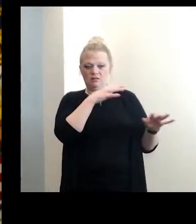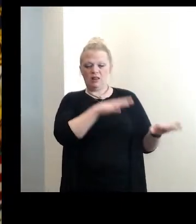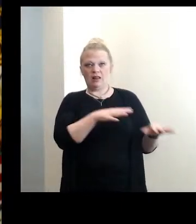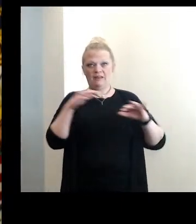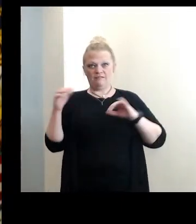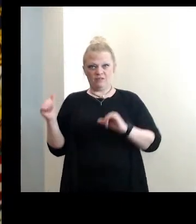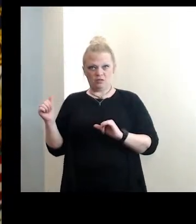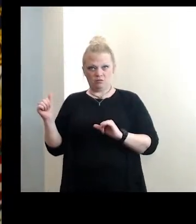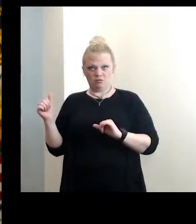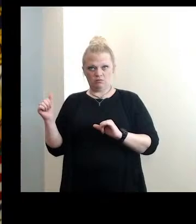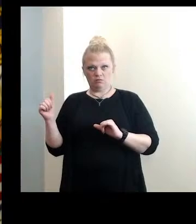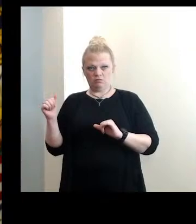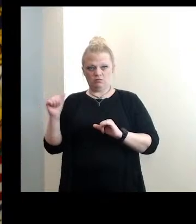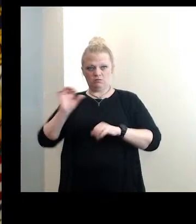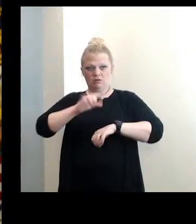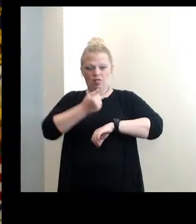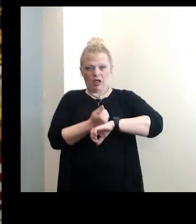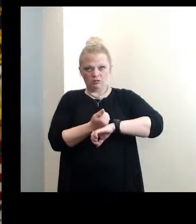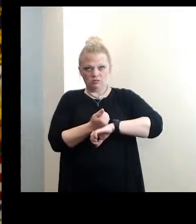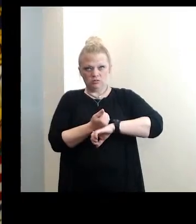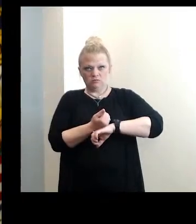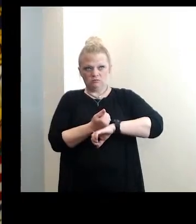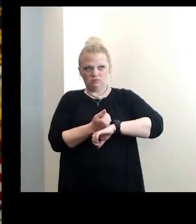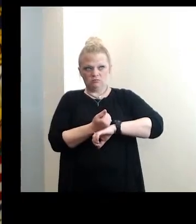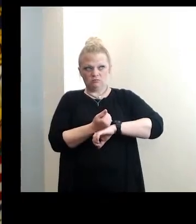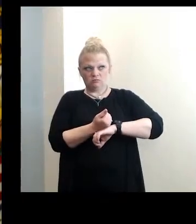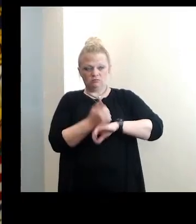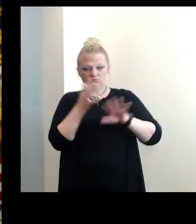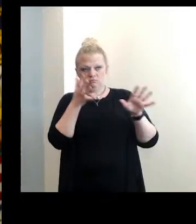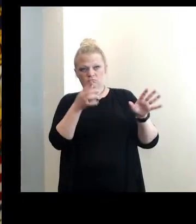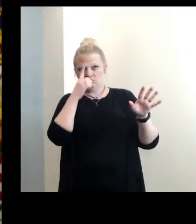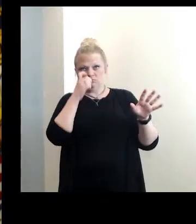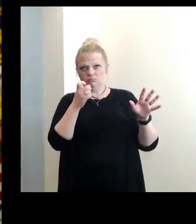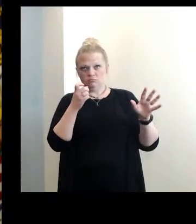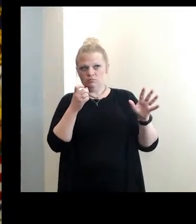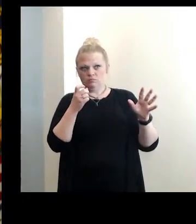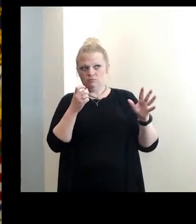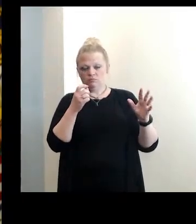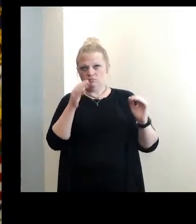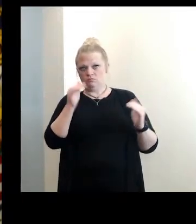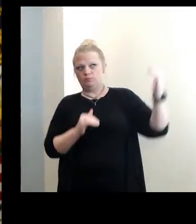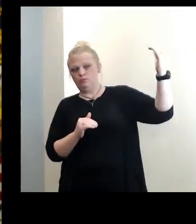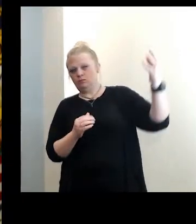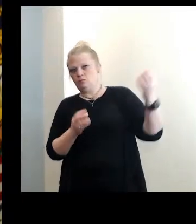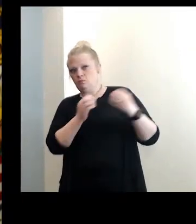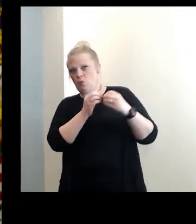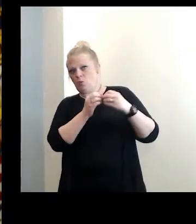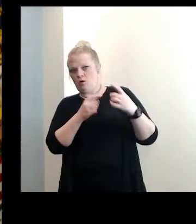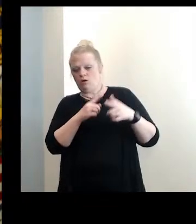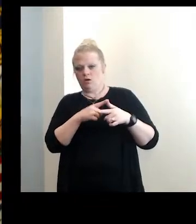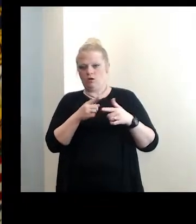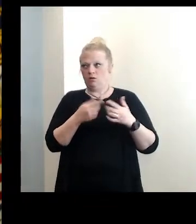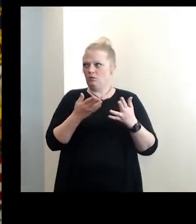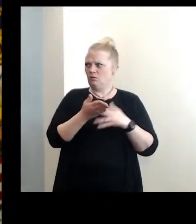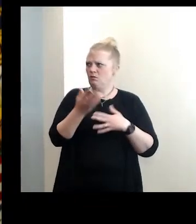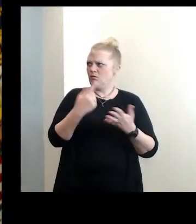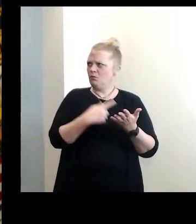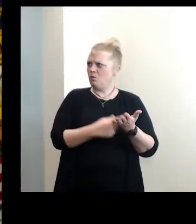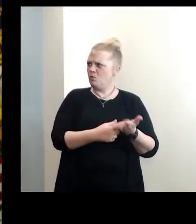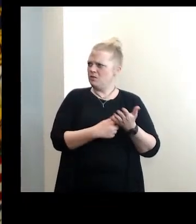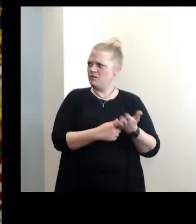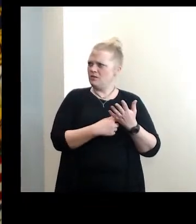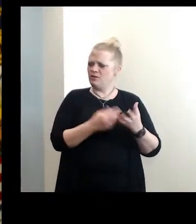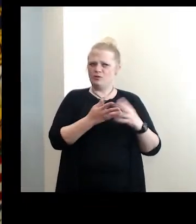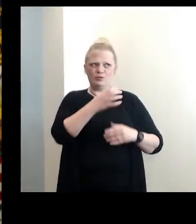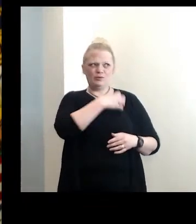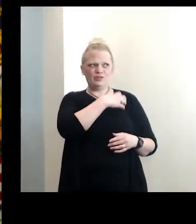scene, locked it, secured it because they were outnumbered. And then through discussions between the